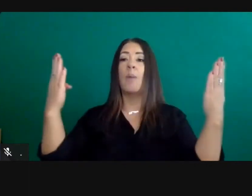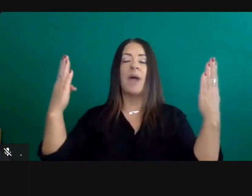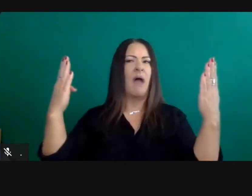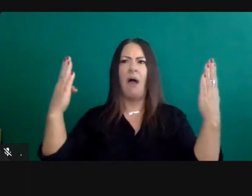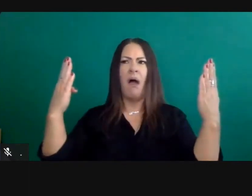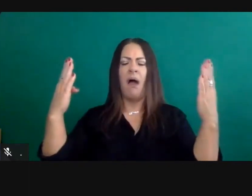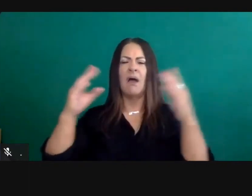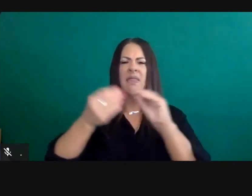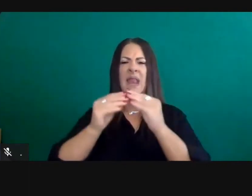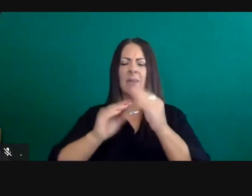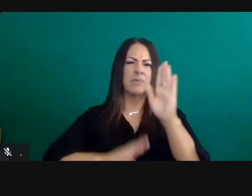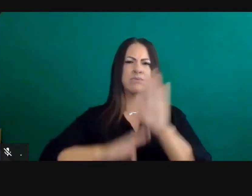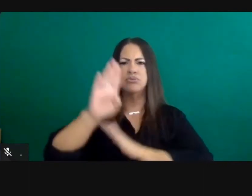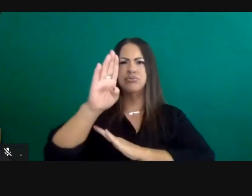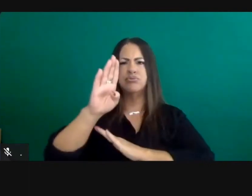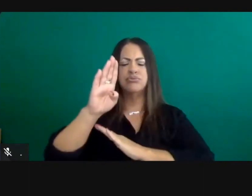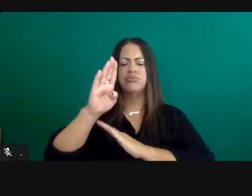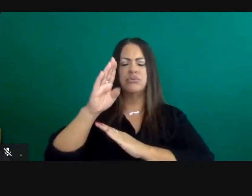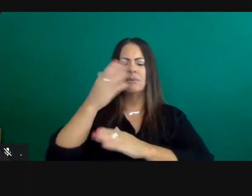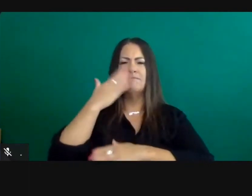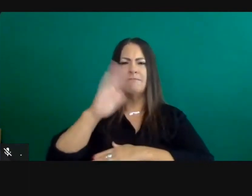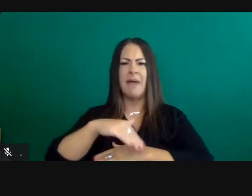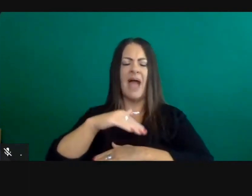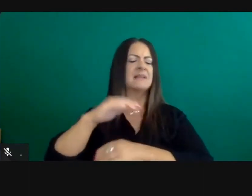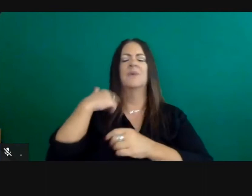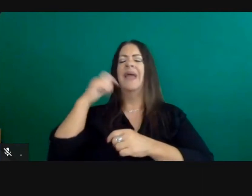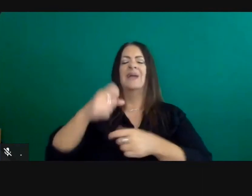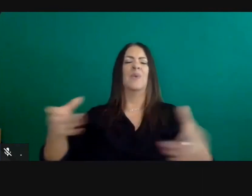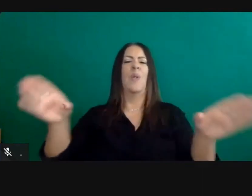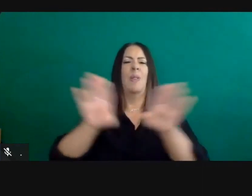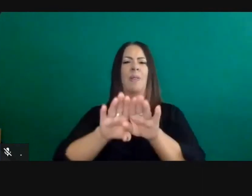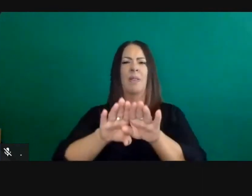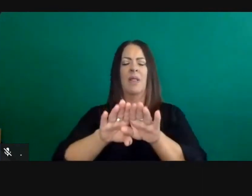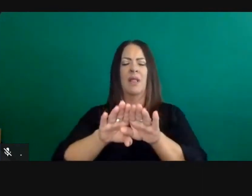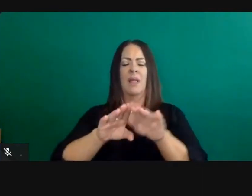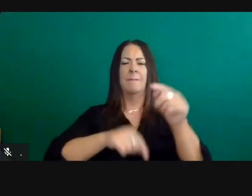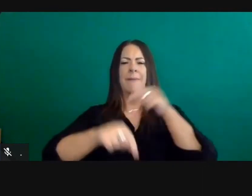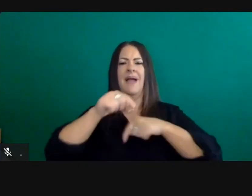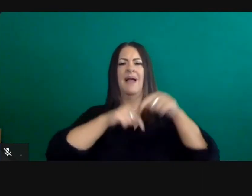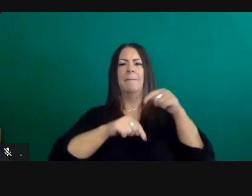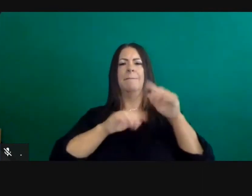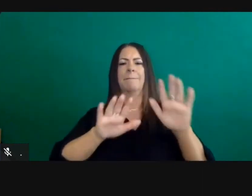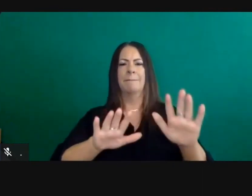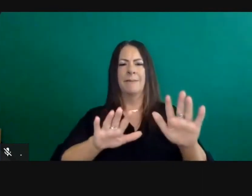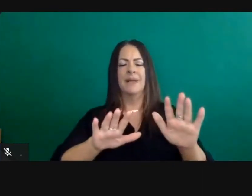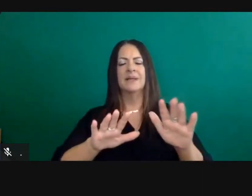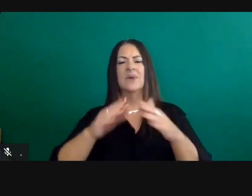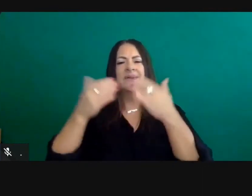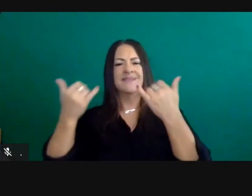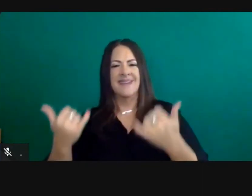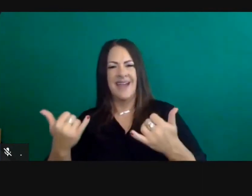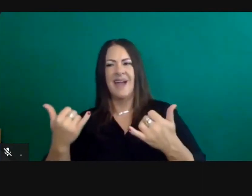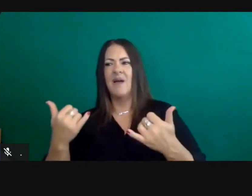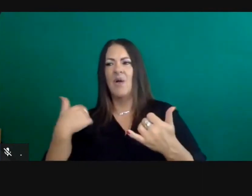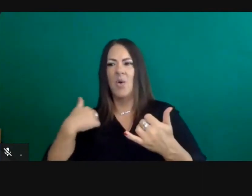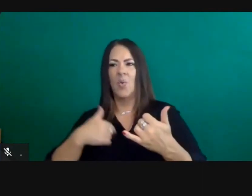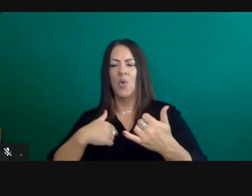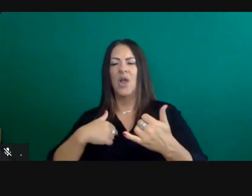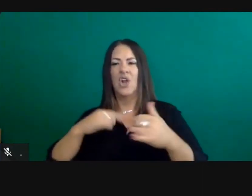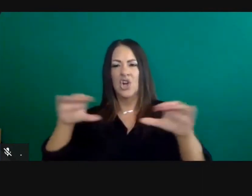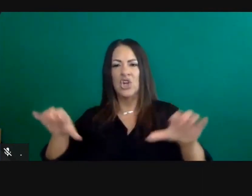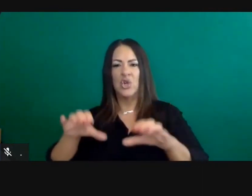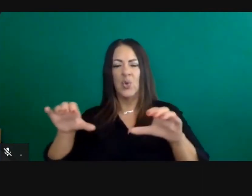a push to move some businesses that had just gotten started to close their doors or reduce their level